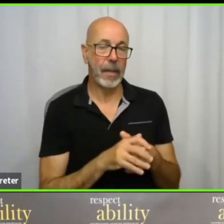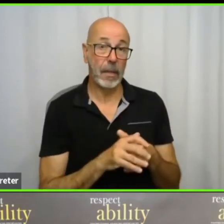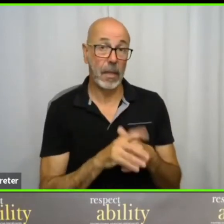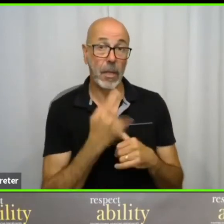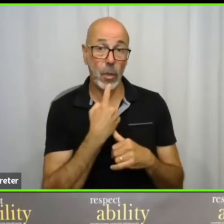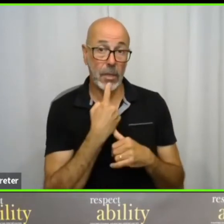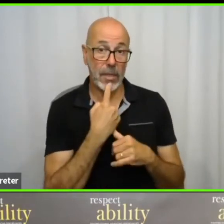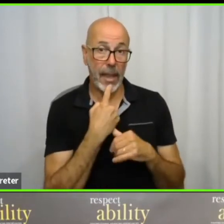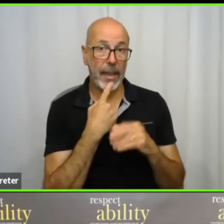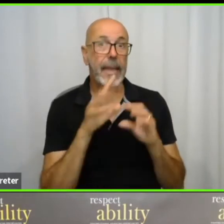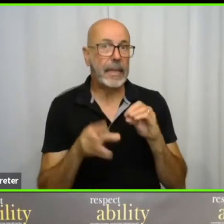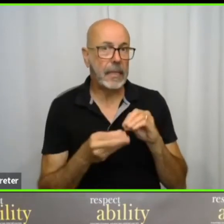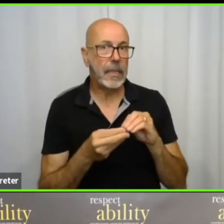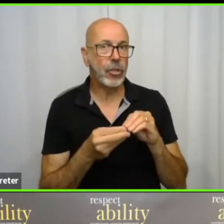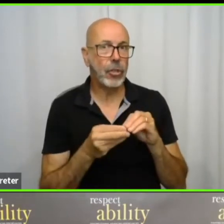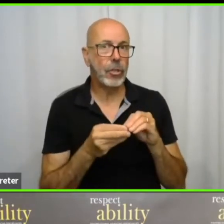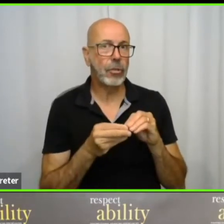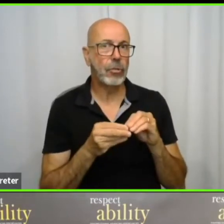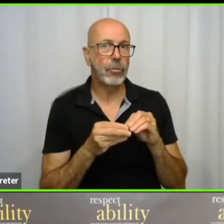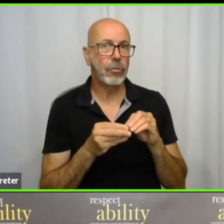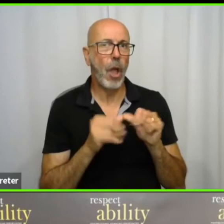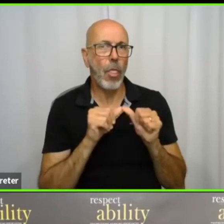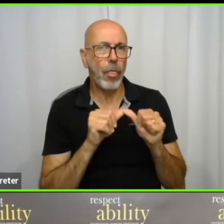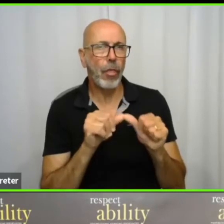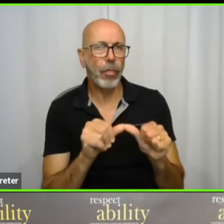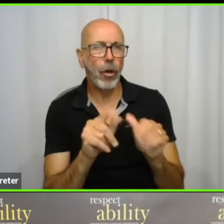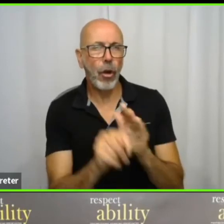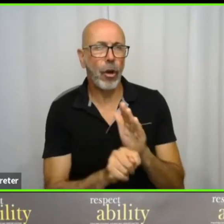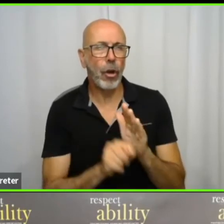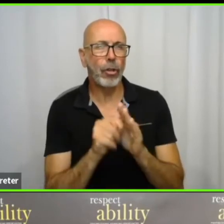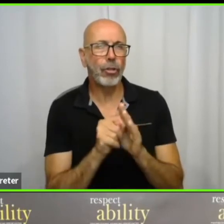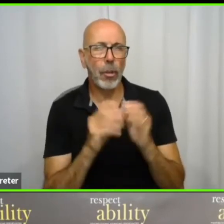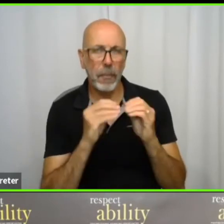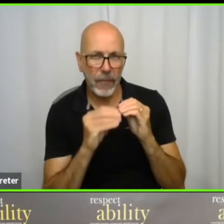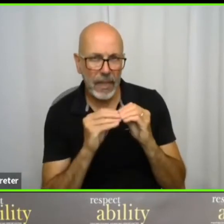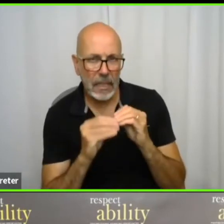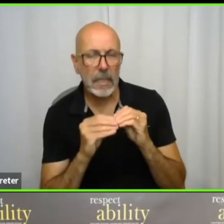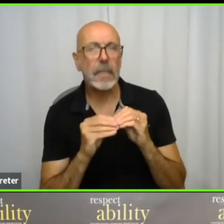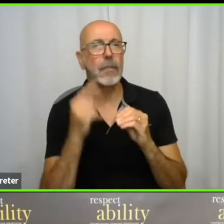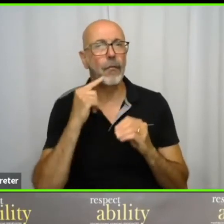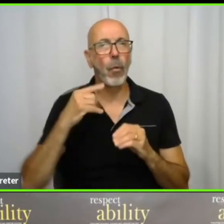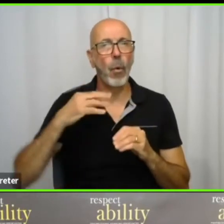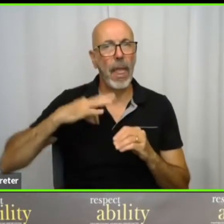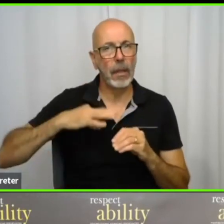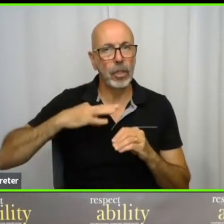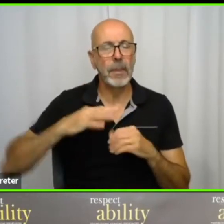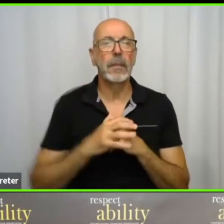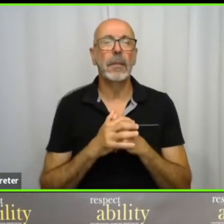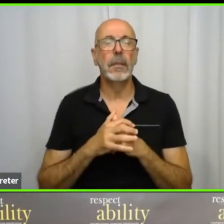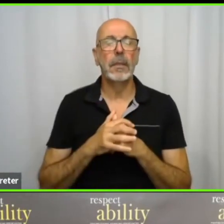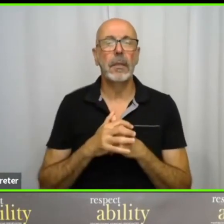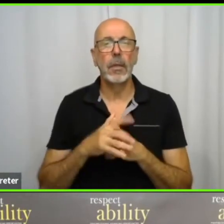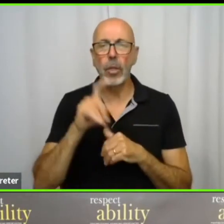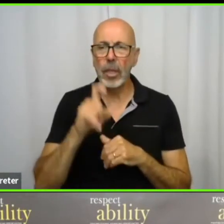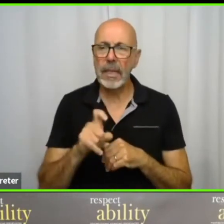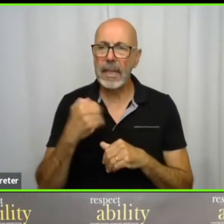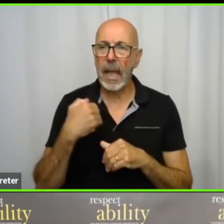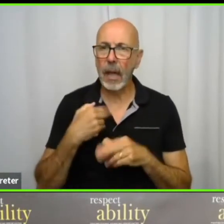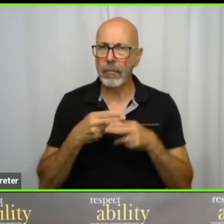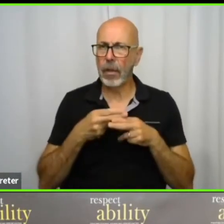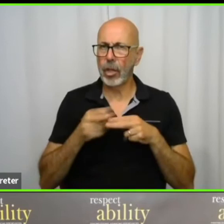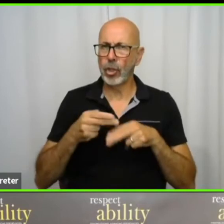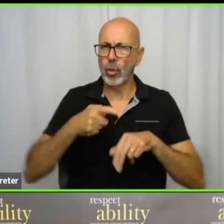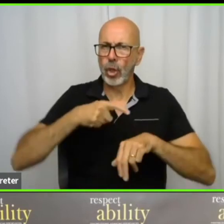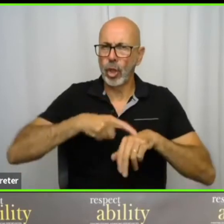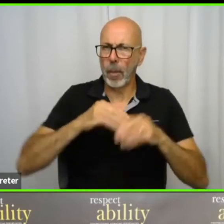addition to the long-term fixes of working on income eligibility and those questions, there needs to be a short-term